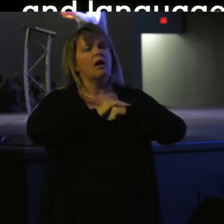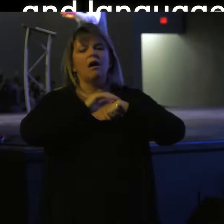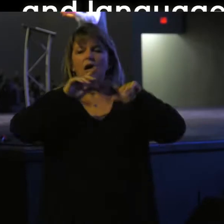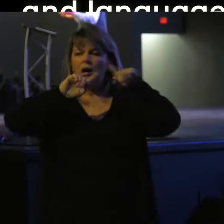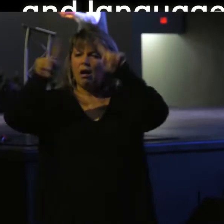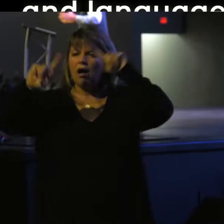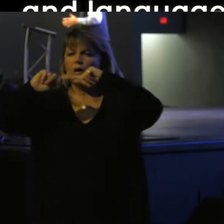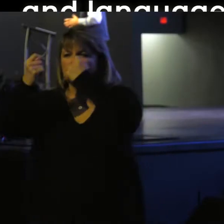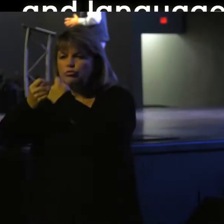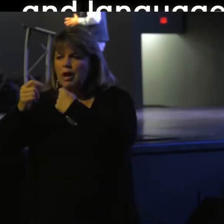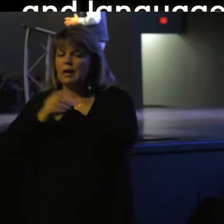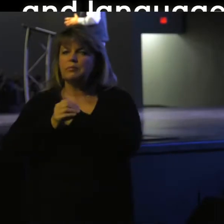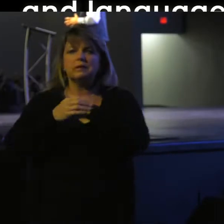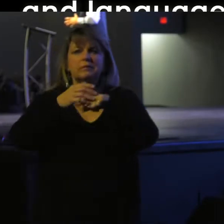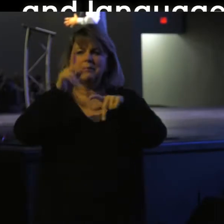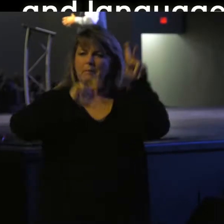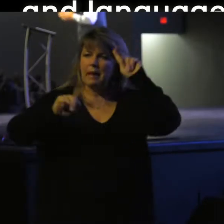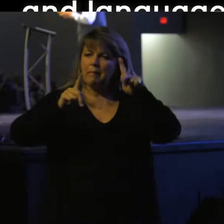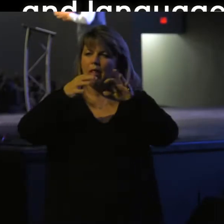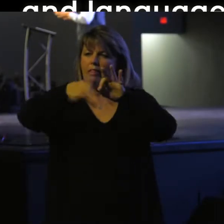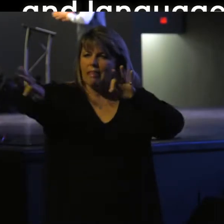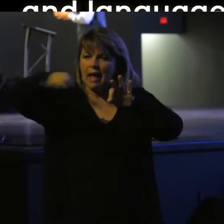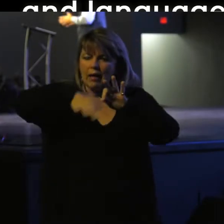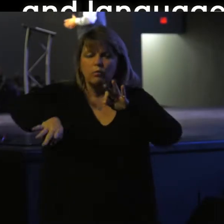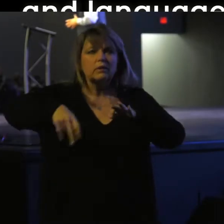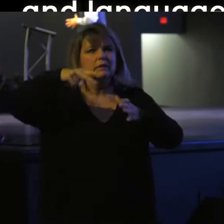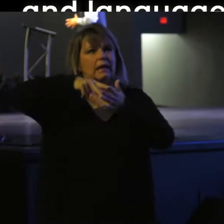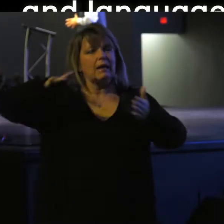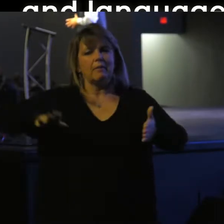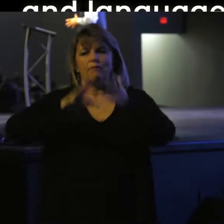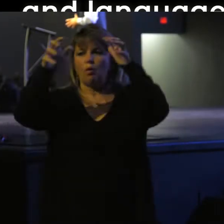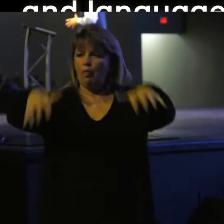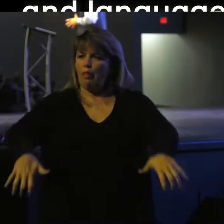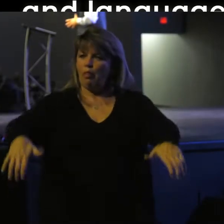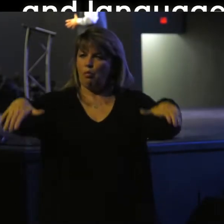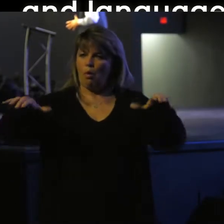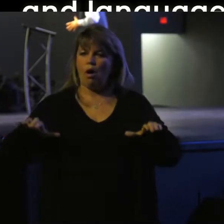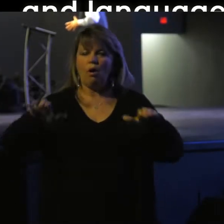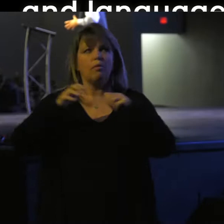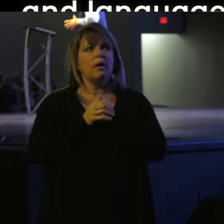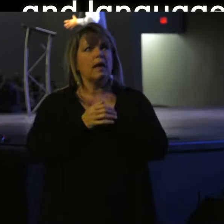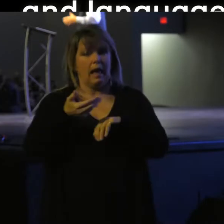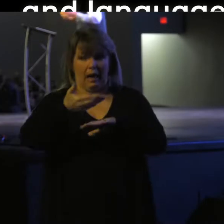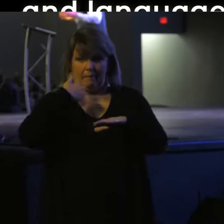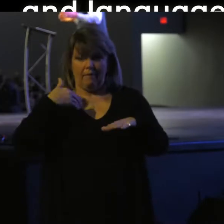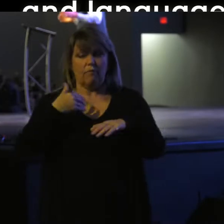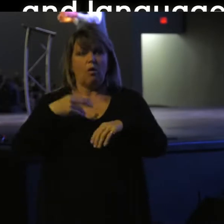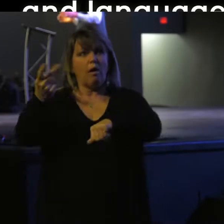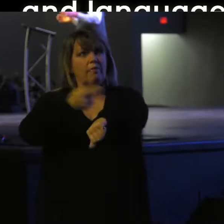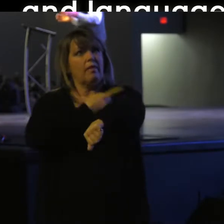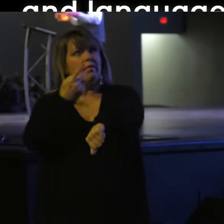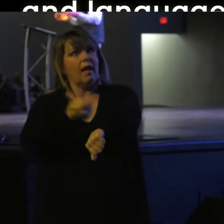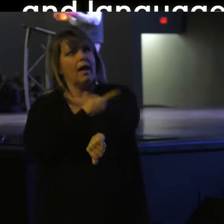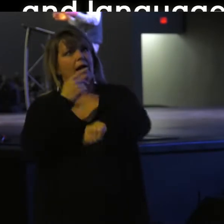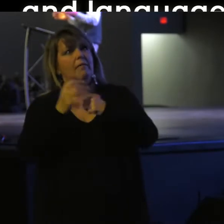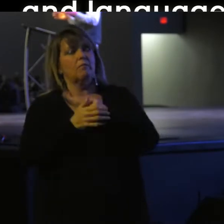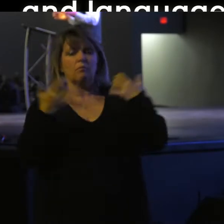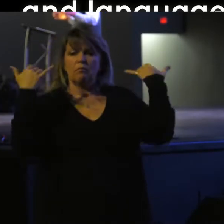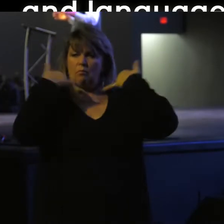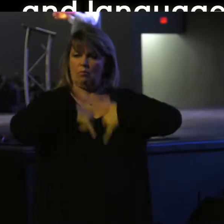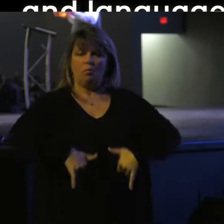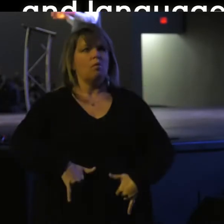tribes and peoples and languages, standing before the throne and before the Lamb, clothed in white robes